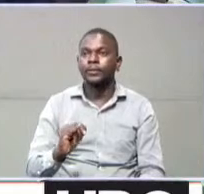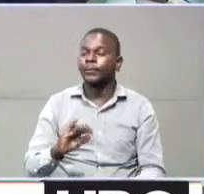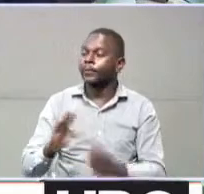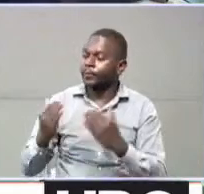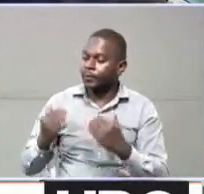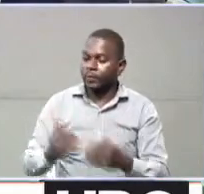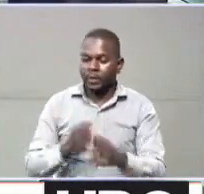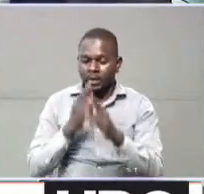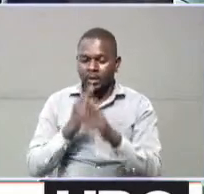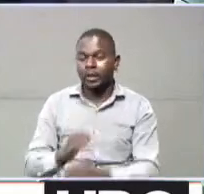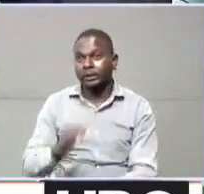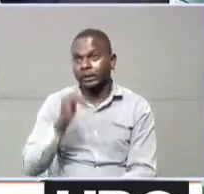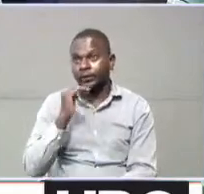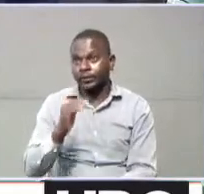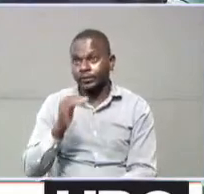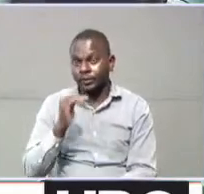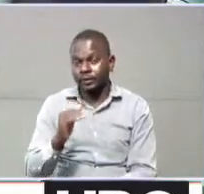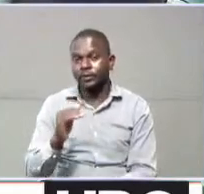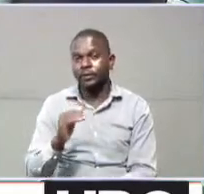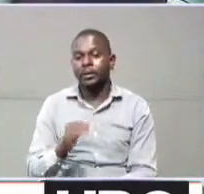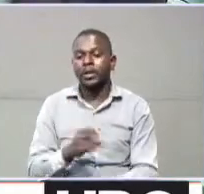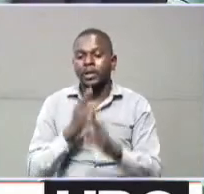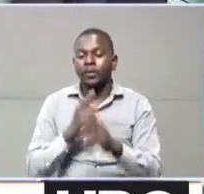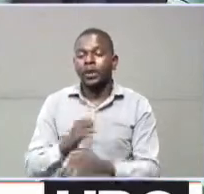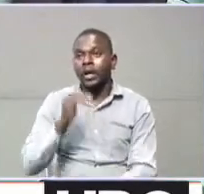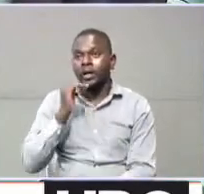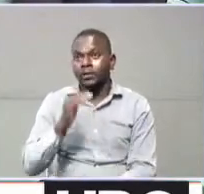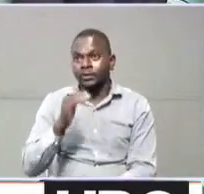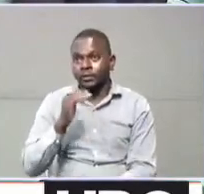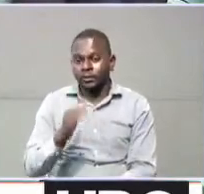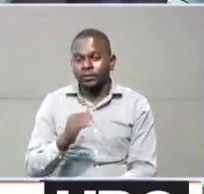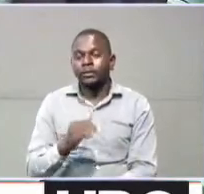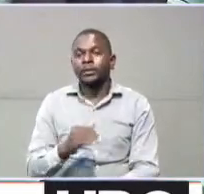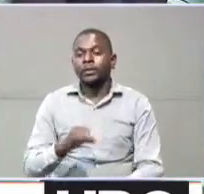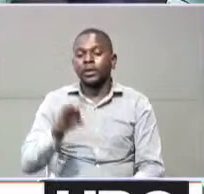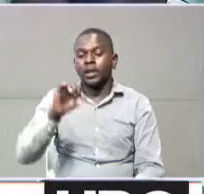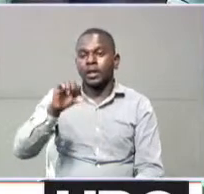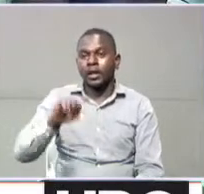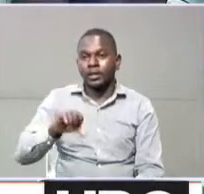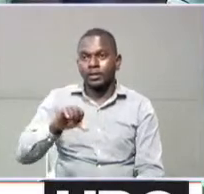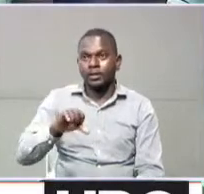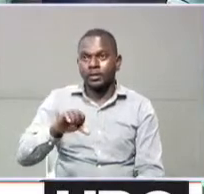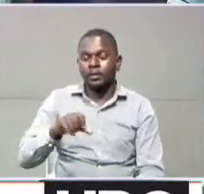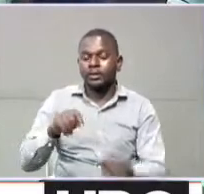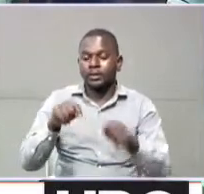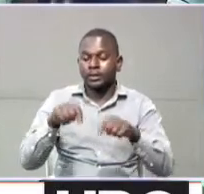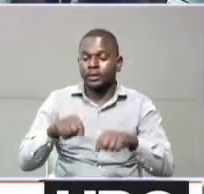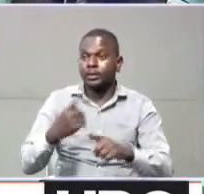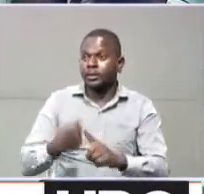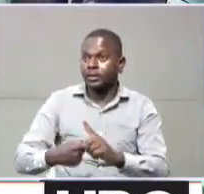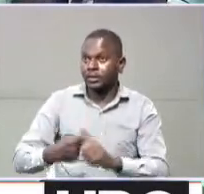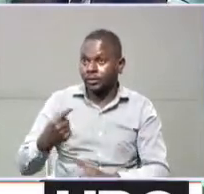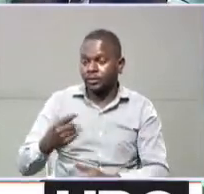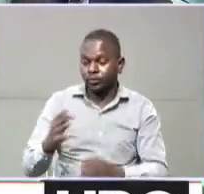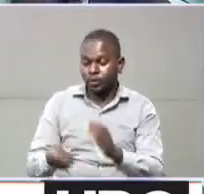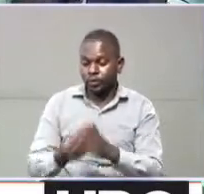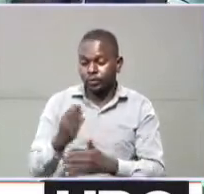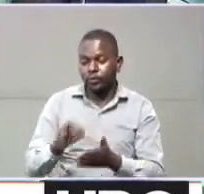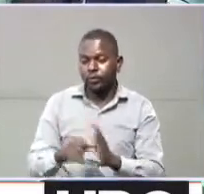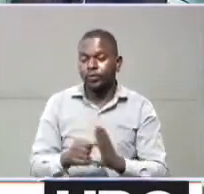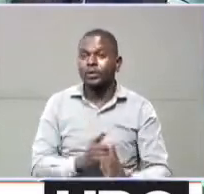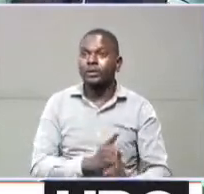thank you right honorable speaker right owner of speaker on the ninth of this month i raised an issue of